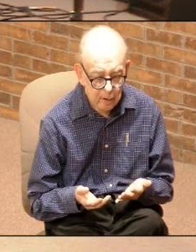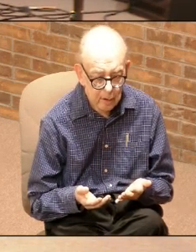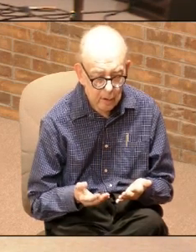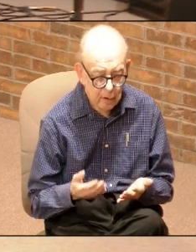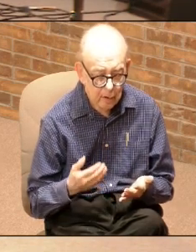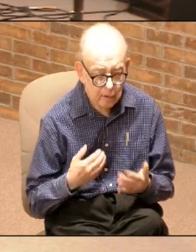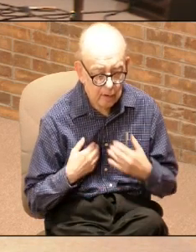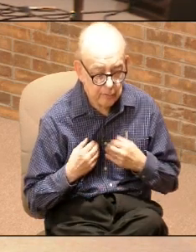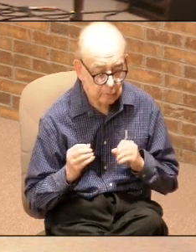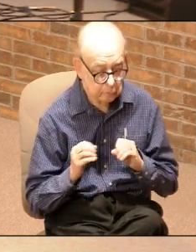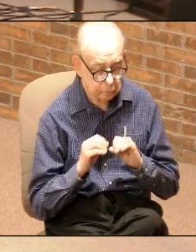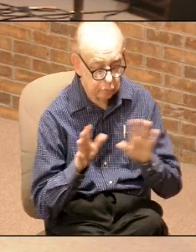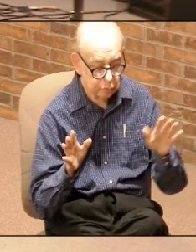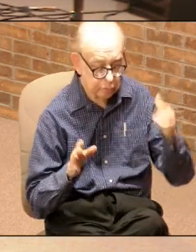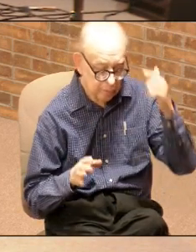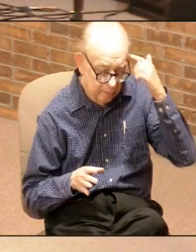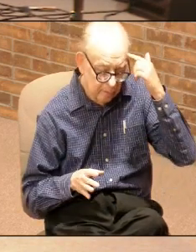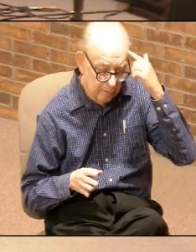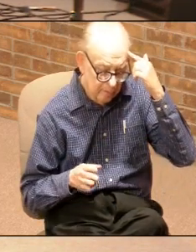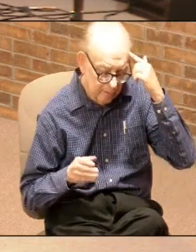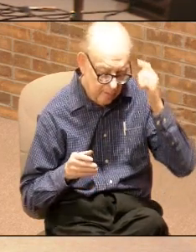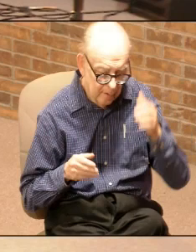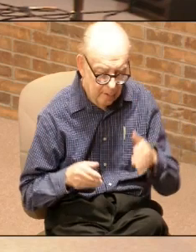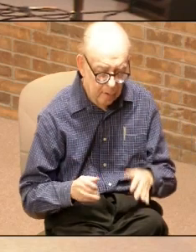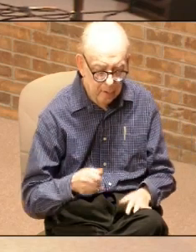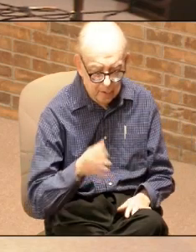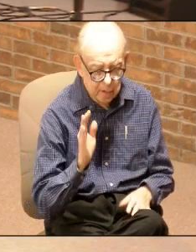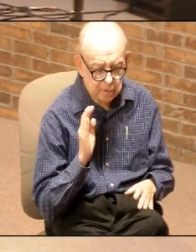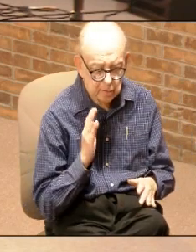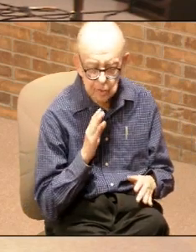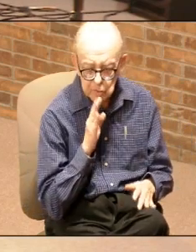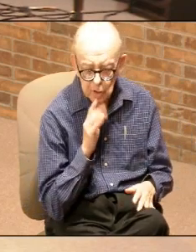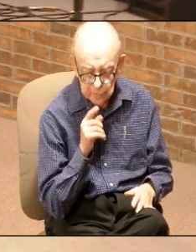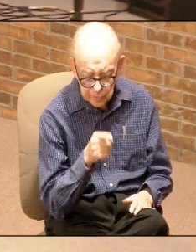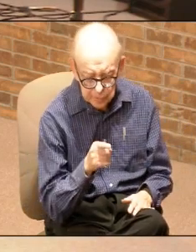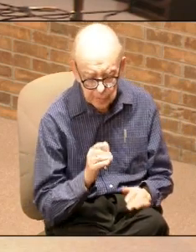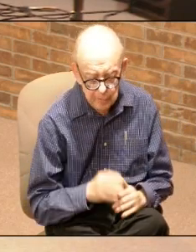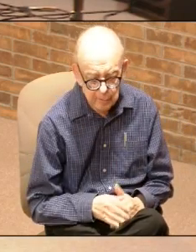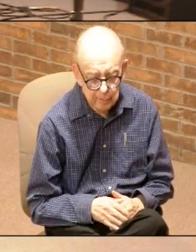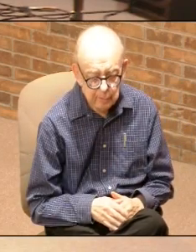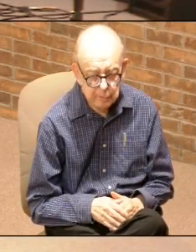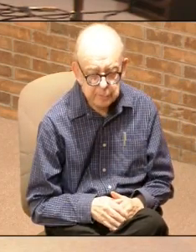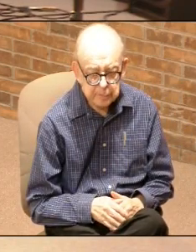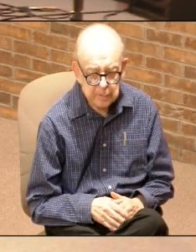have a clear mind and just allow God to speak to you.